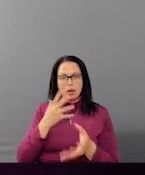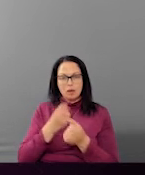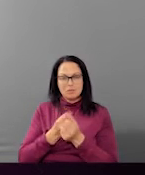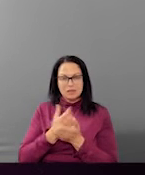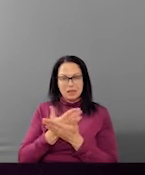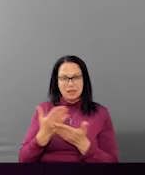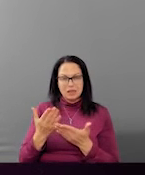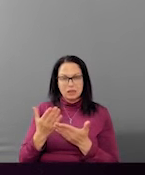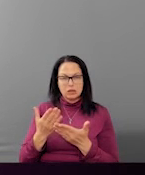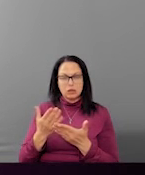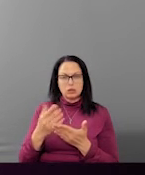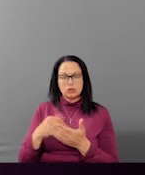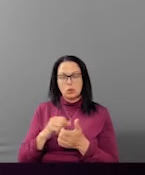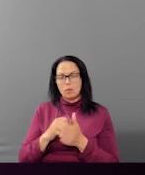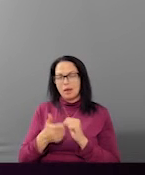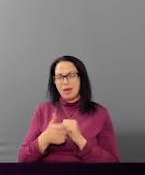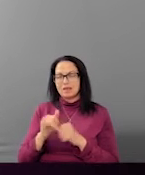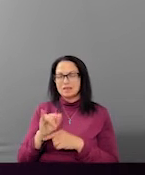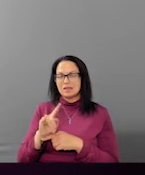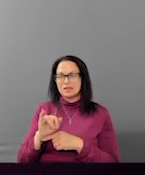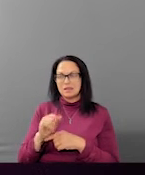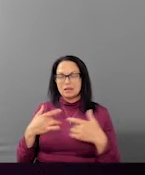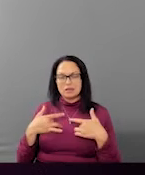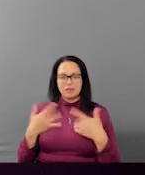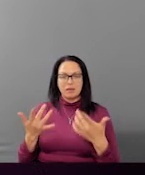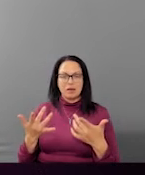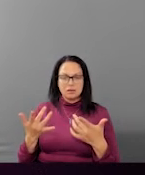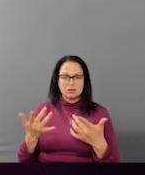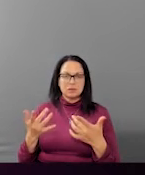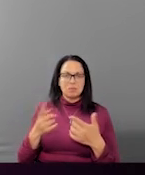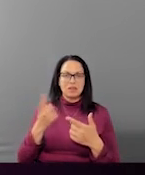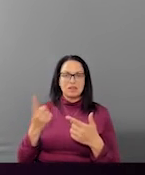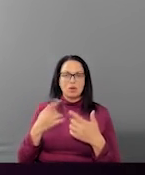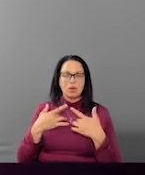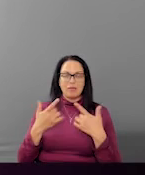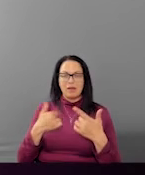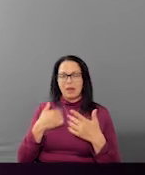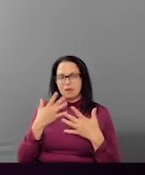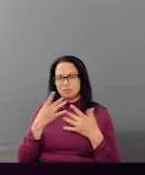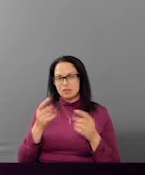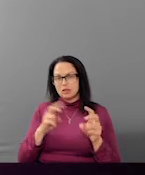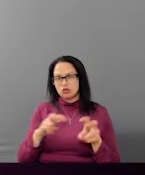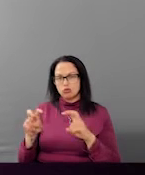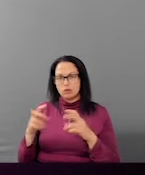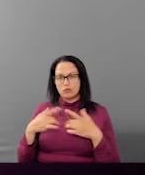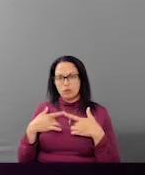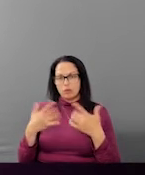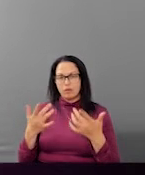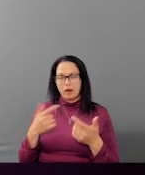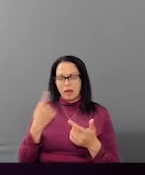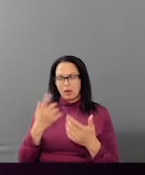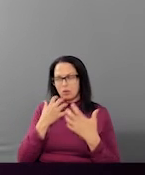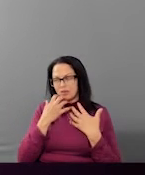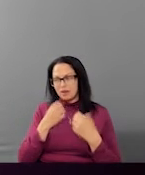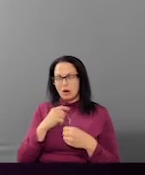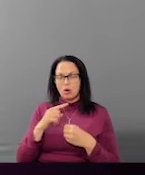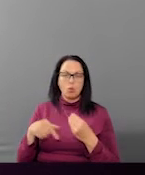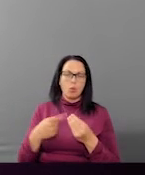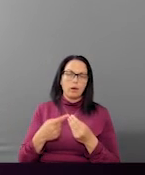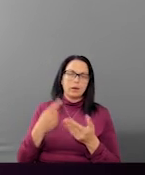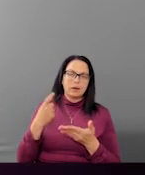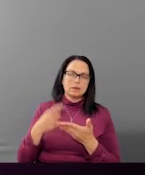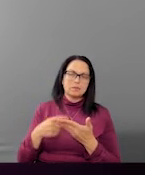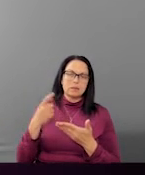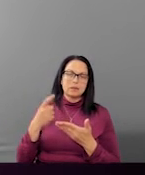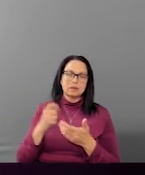that index events flag, so it got all the events for us. But the only event that I'm interested in is the transfer event. I only care when it gets minted and then when it gets passed to